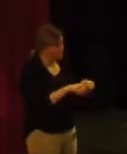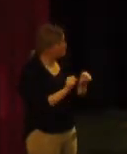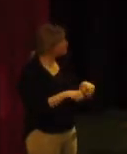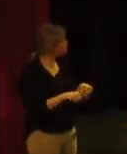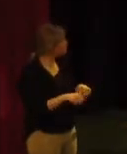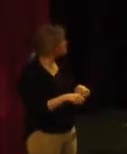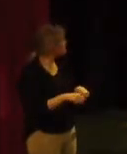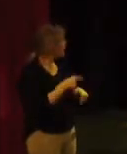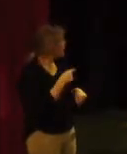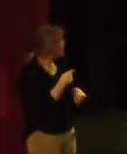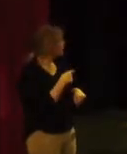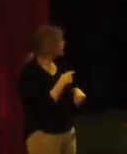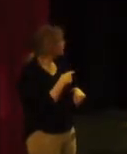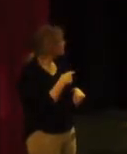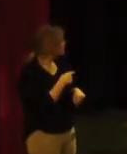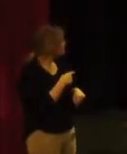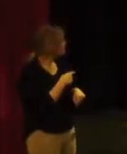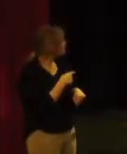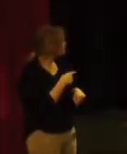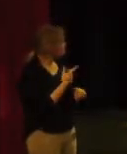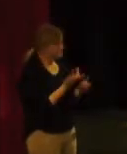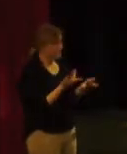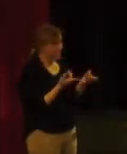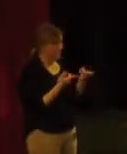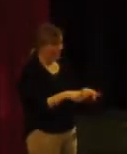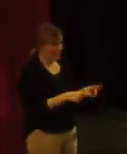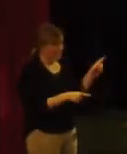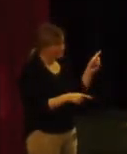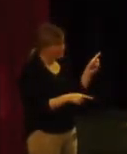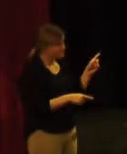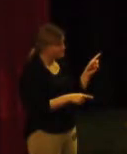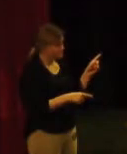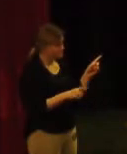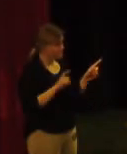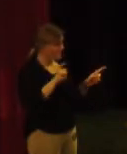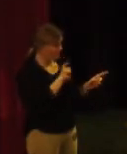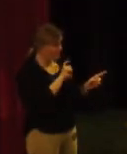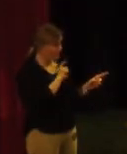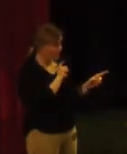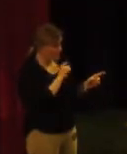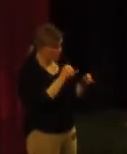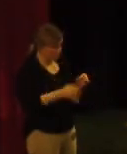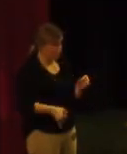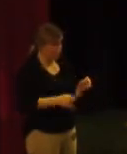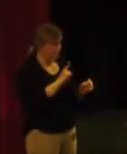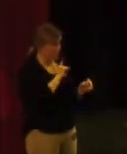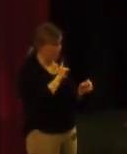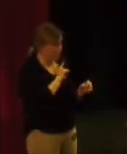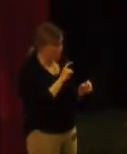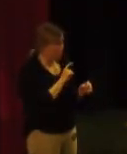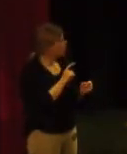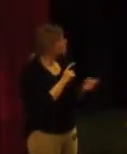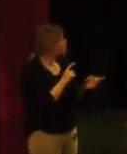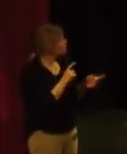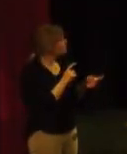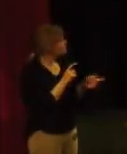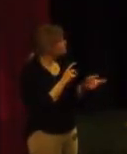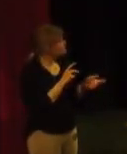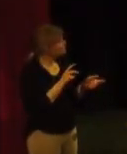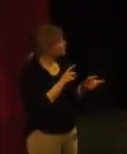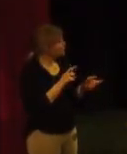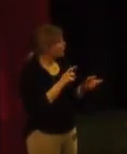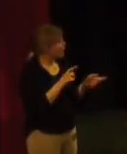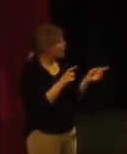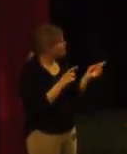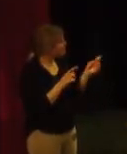This is a shot of La Migra. Now, as it turns out, the Border Patrol, and that La Migra is the kind of the nickname in Spanish for the Border